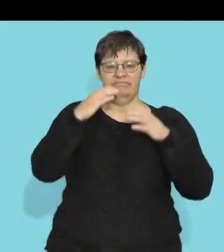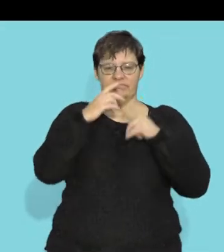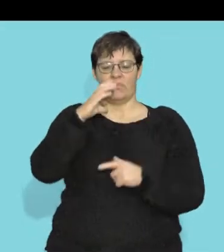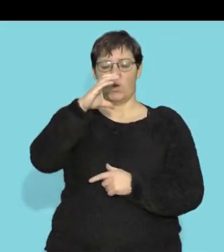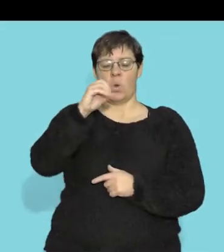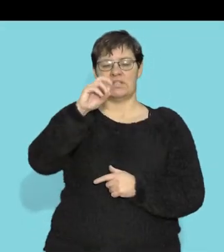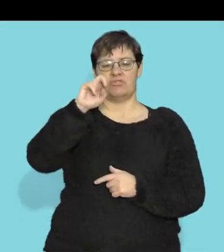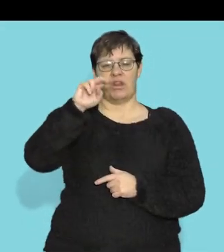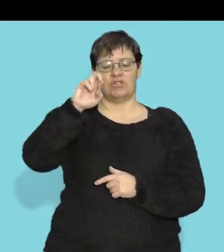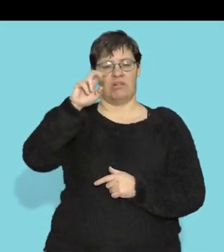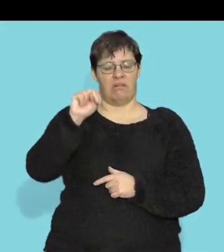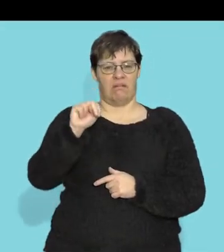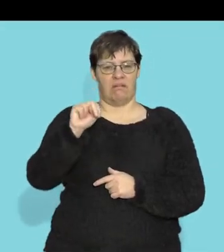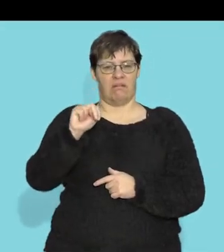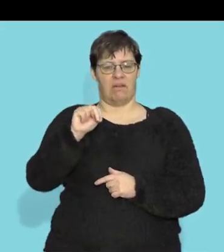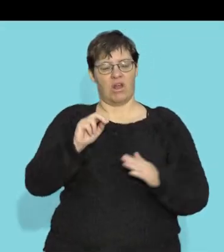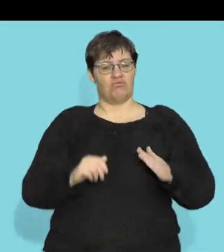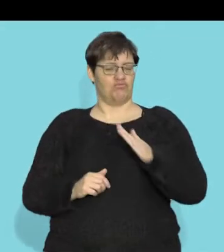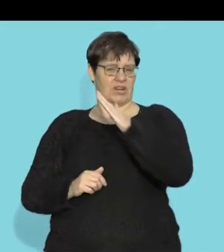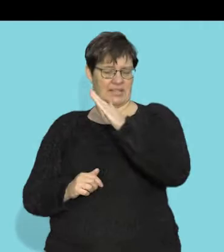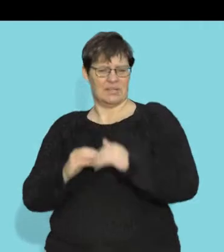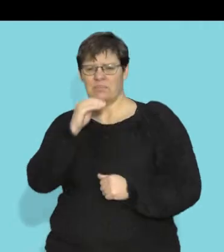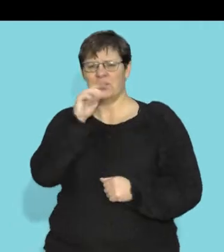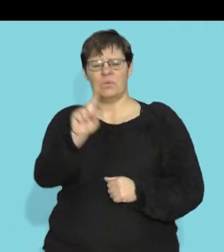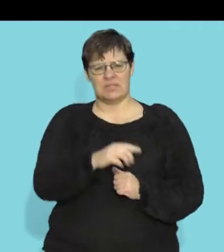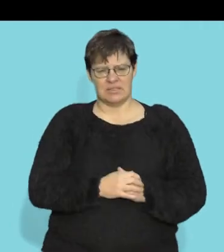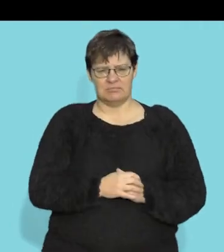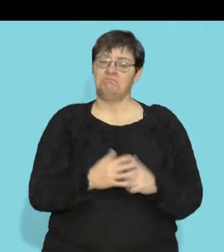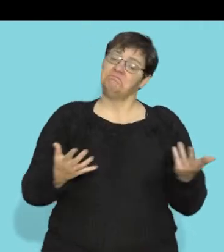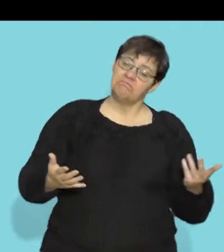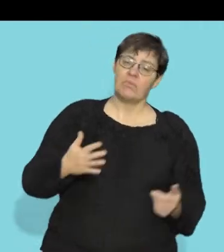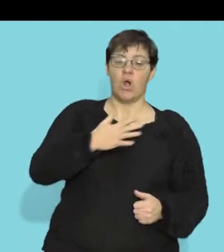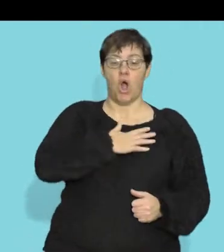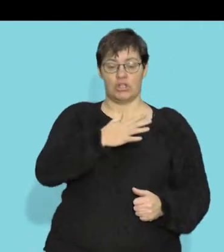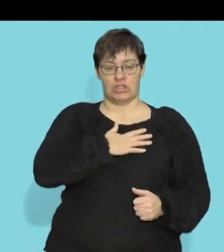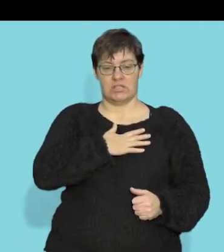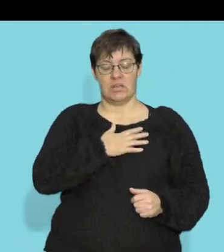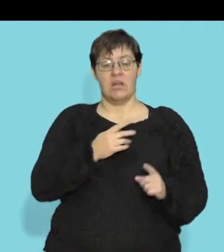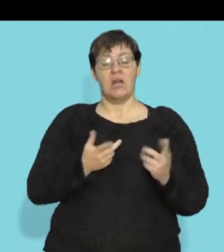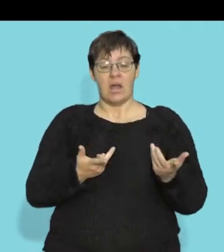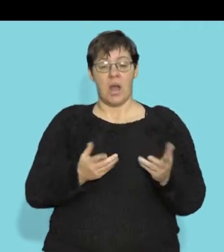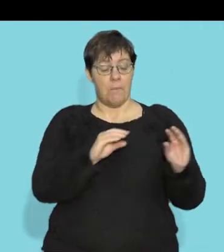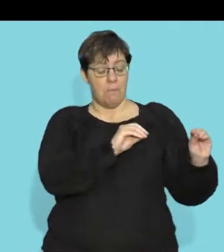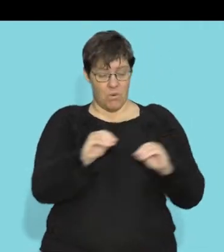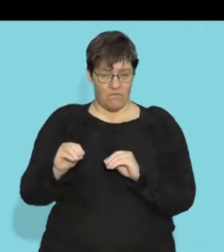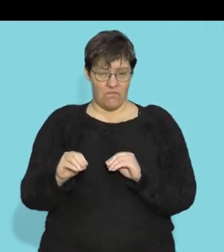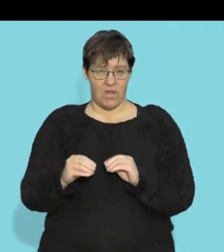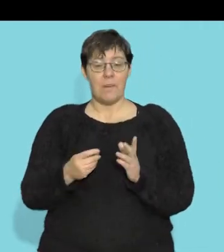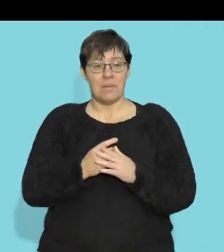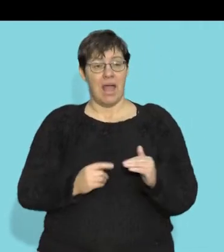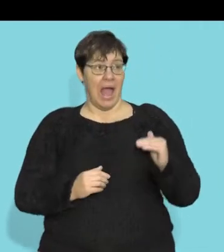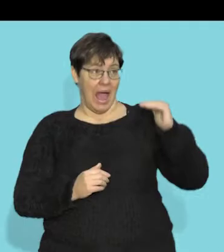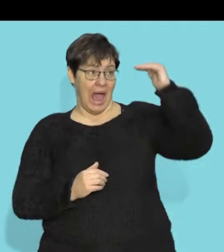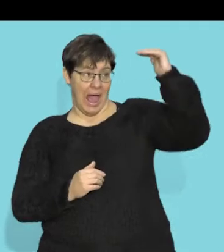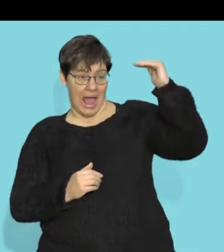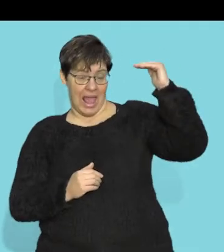gradient? I mean that if, for example, oxygen will move, if I have a high